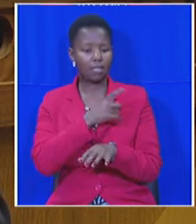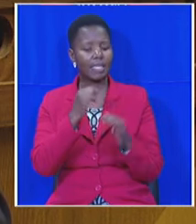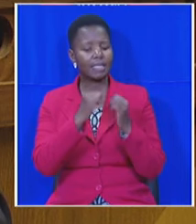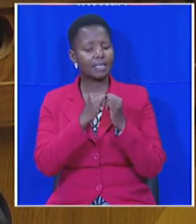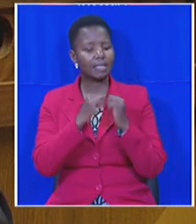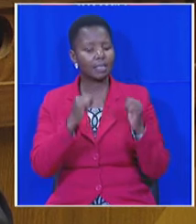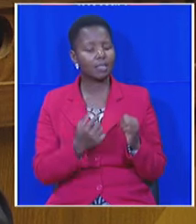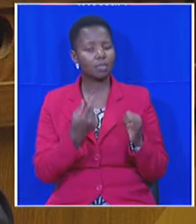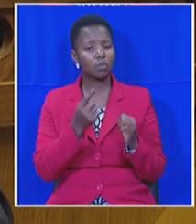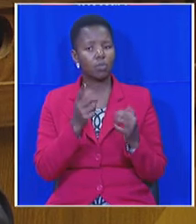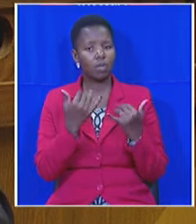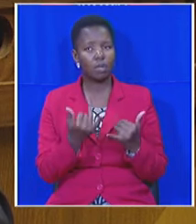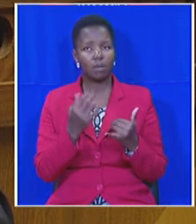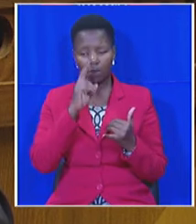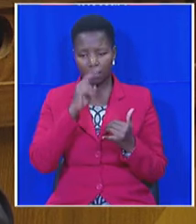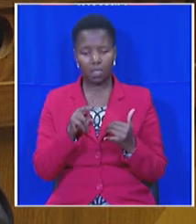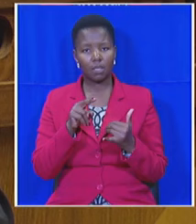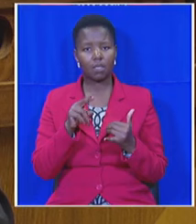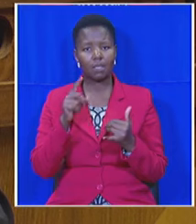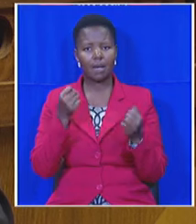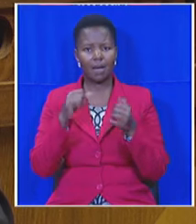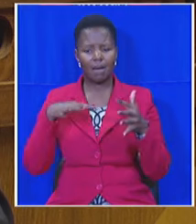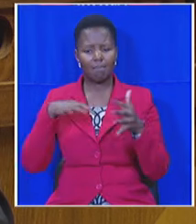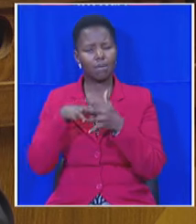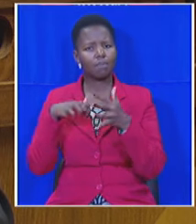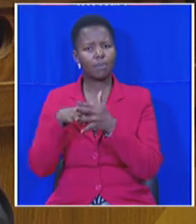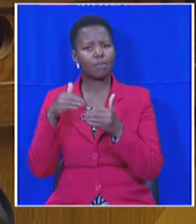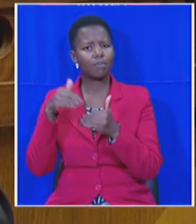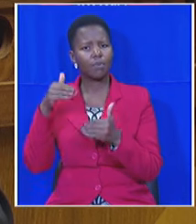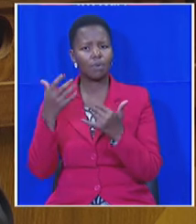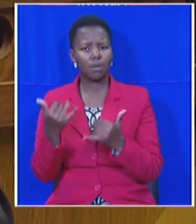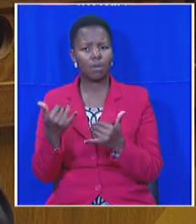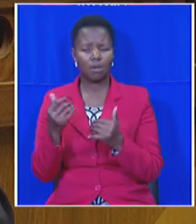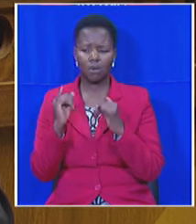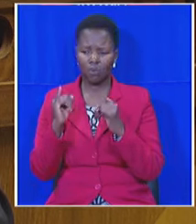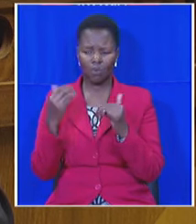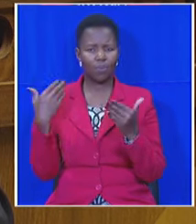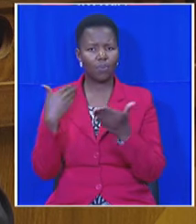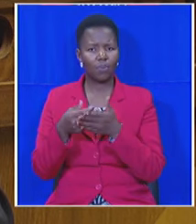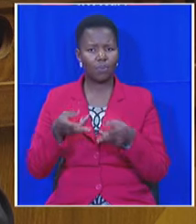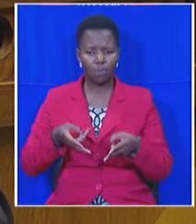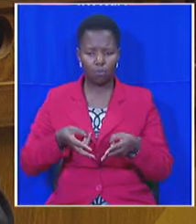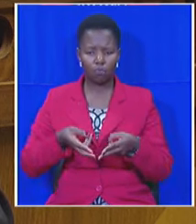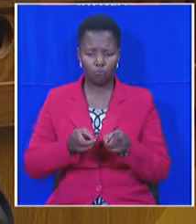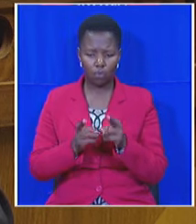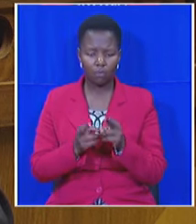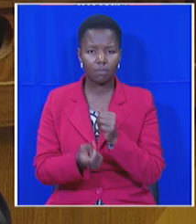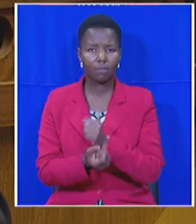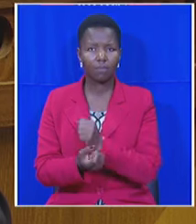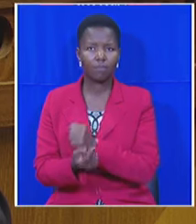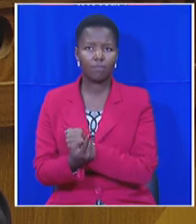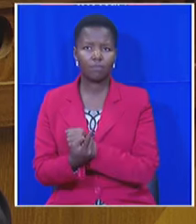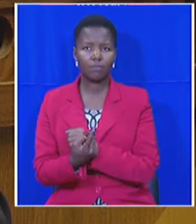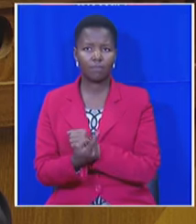place to curb the horrified car crash on our roads? Tragic and horrific crashes on our